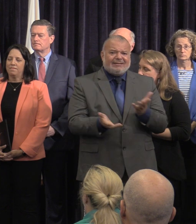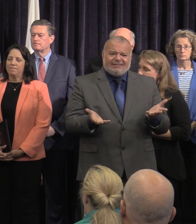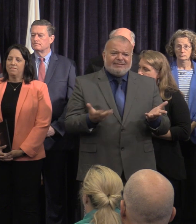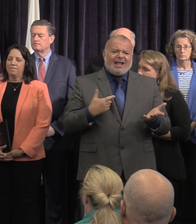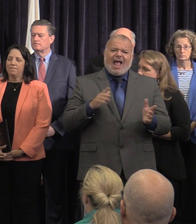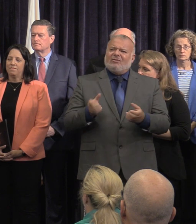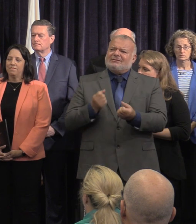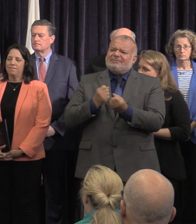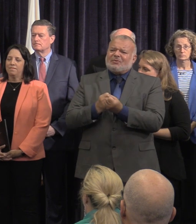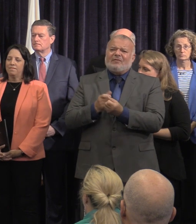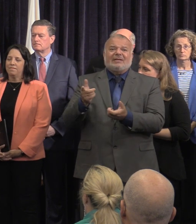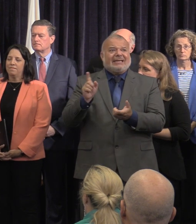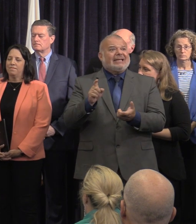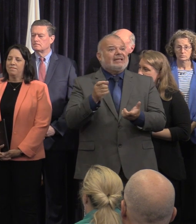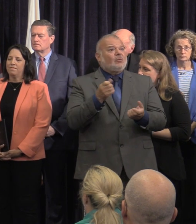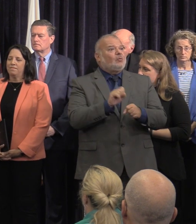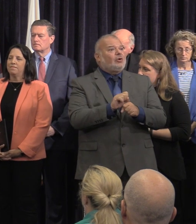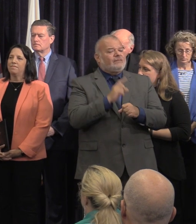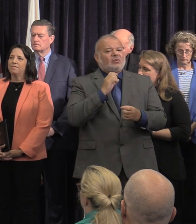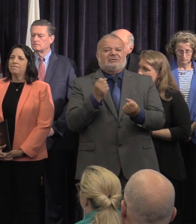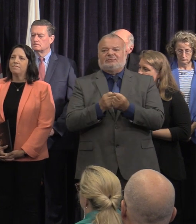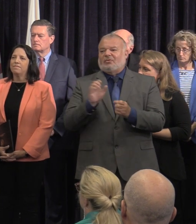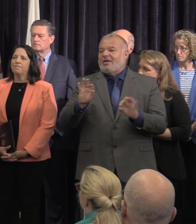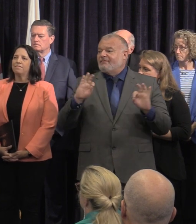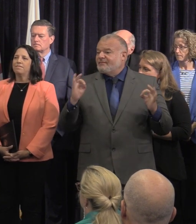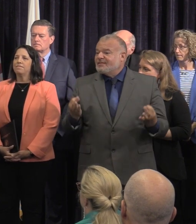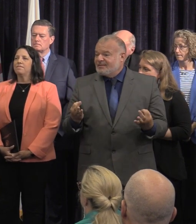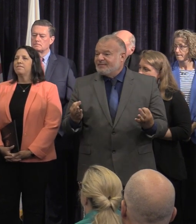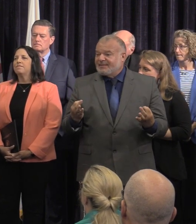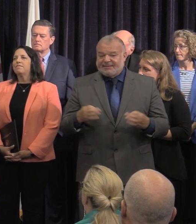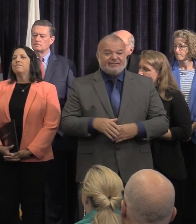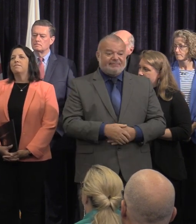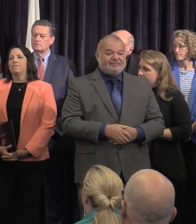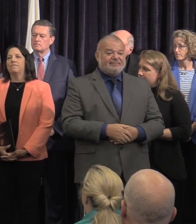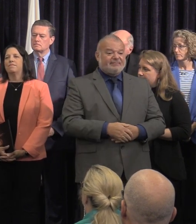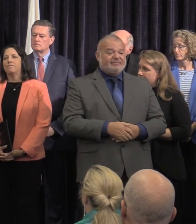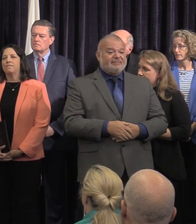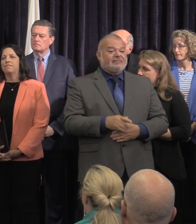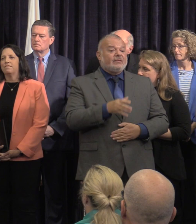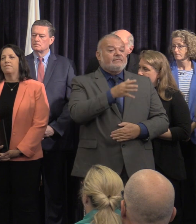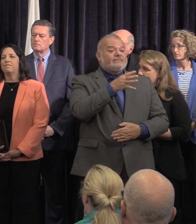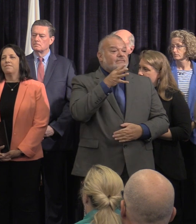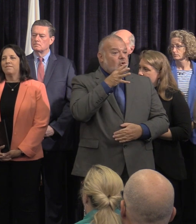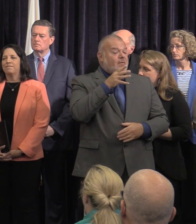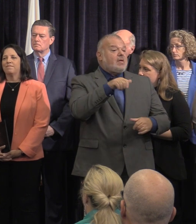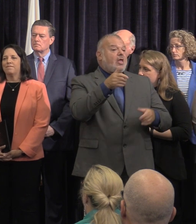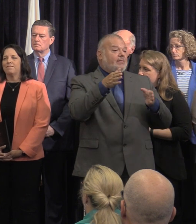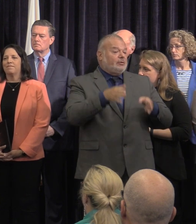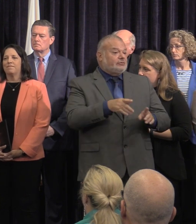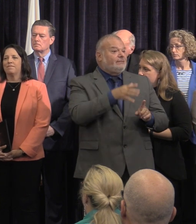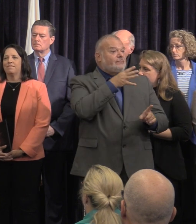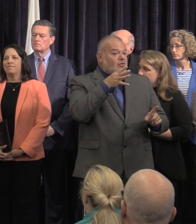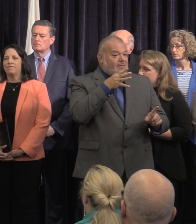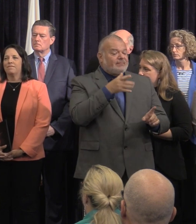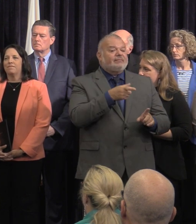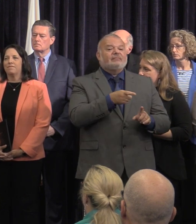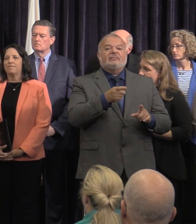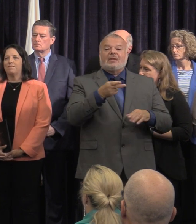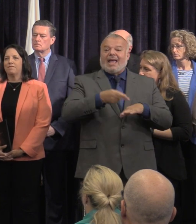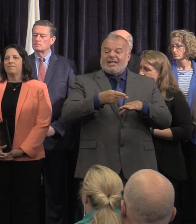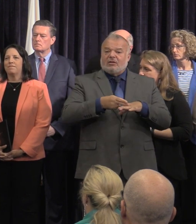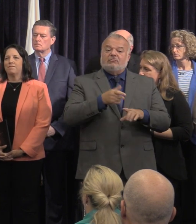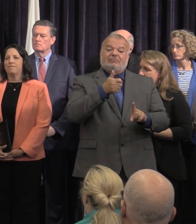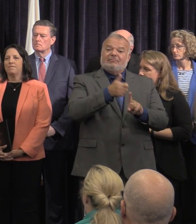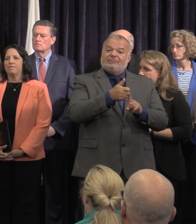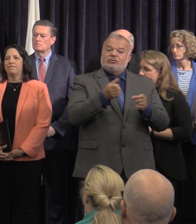We met another migrant, a gentleman, a farmer from Haiti, who's a truck driver, certified